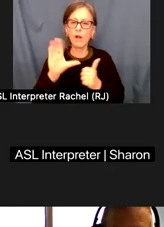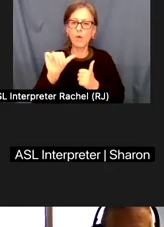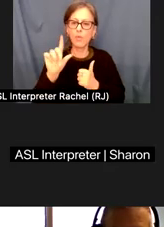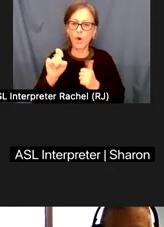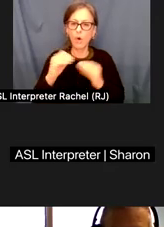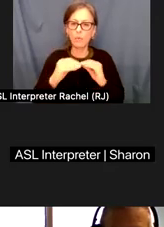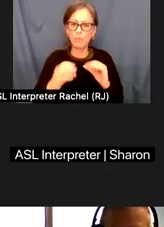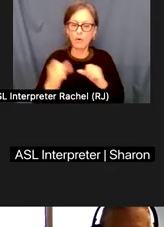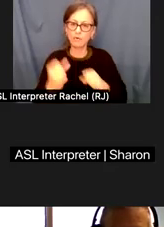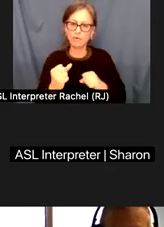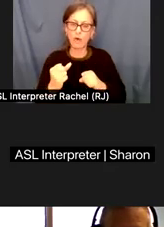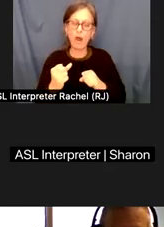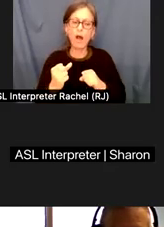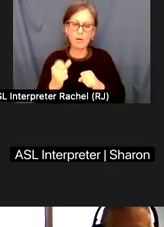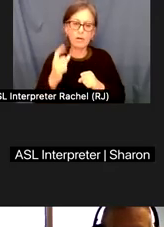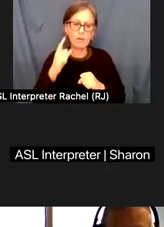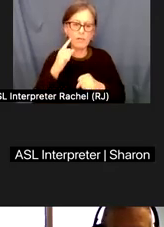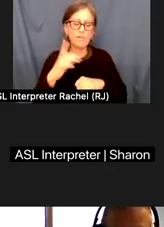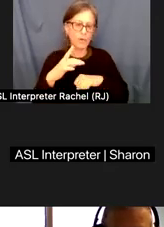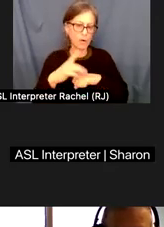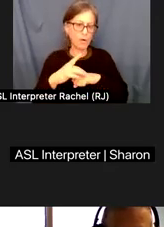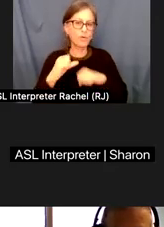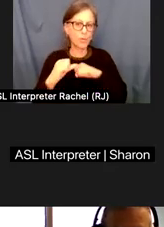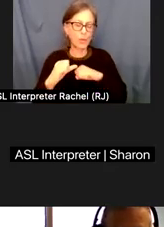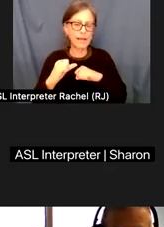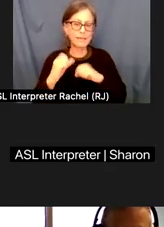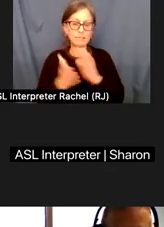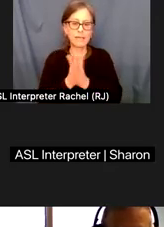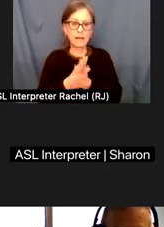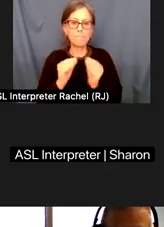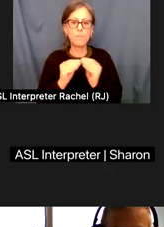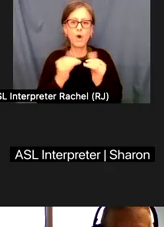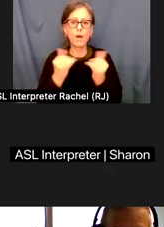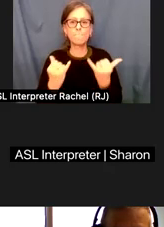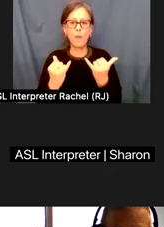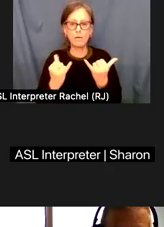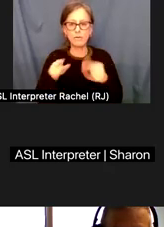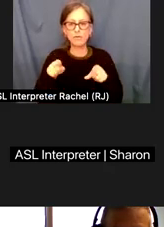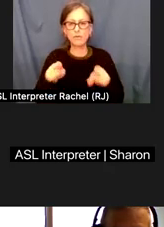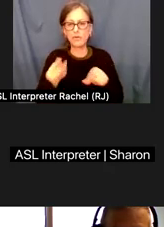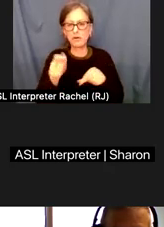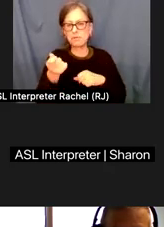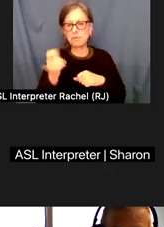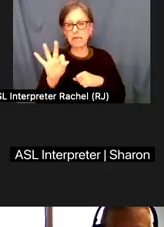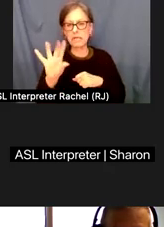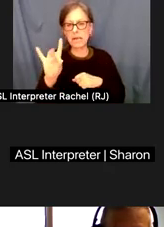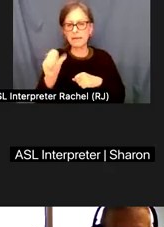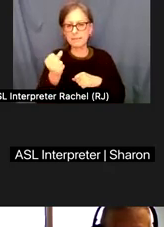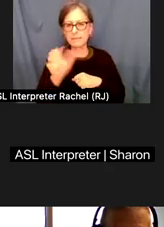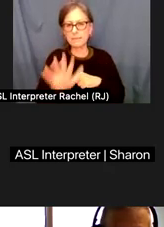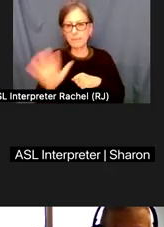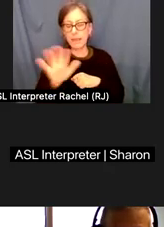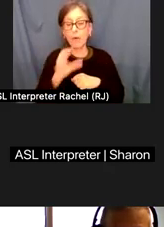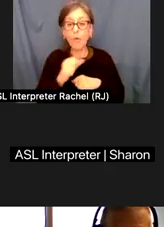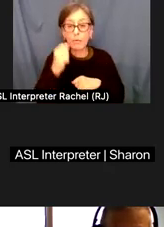had existed before. But really, building codes kind of really became more modern at that point, and older